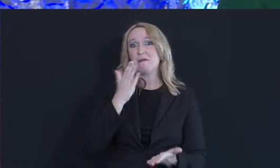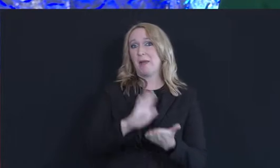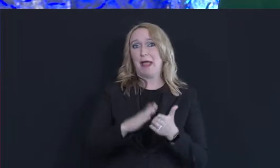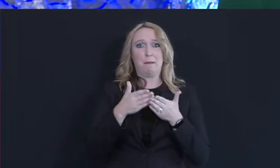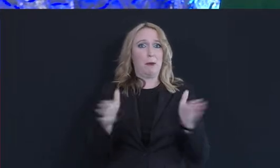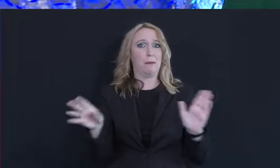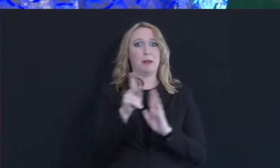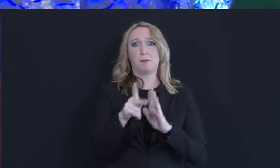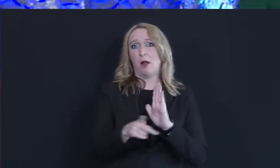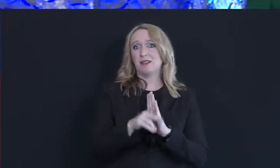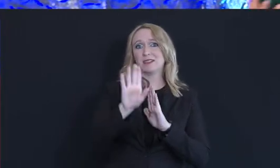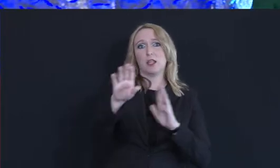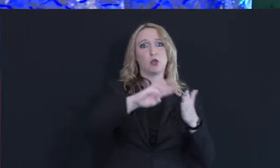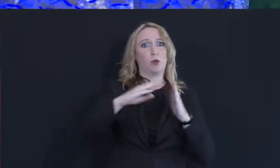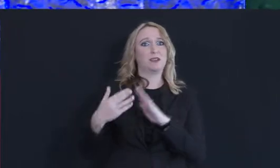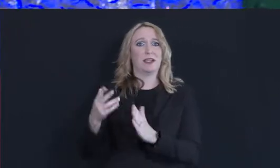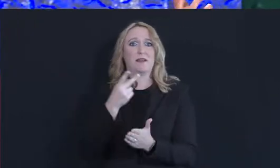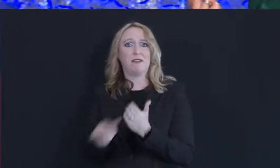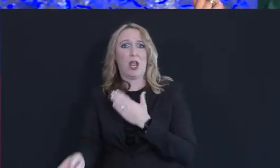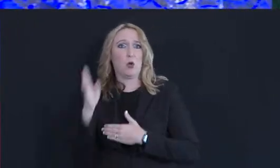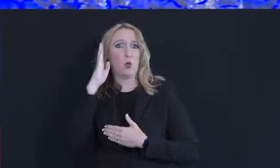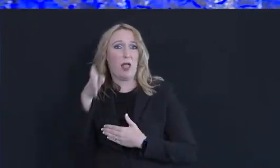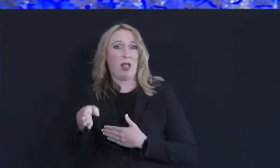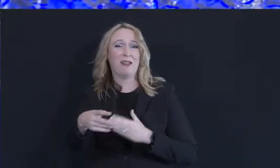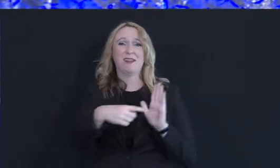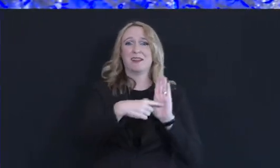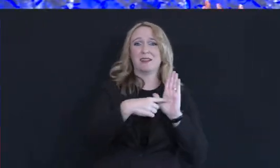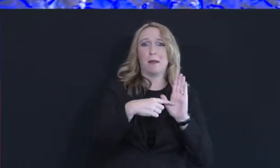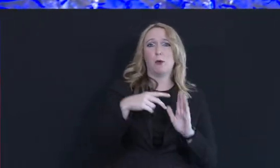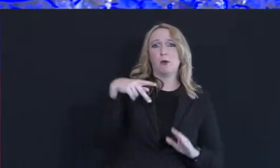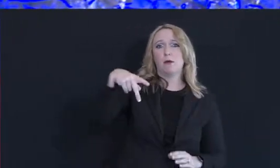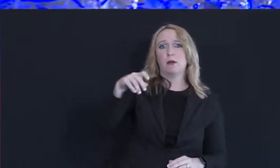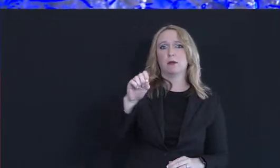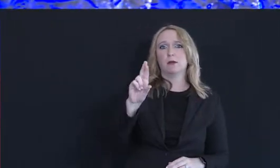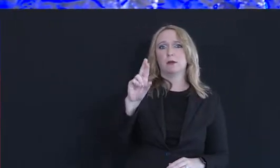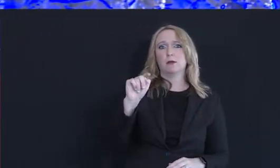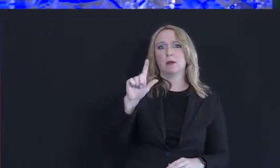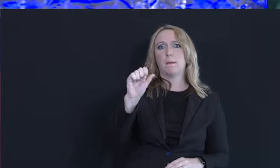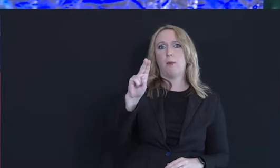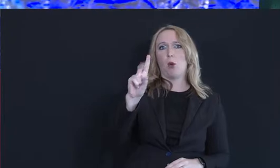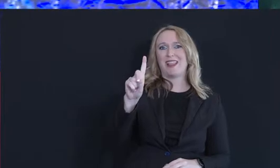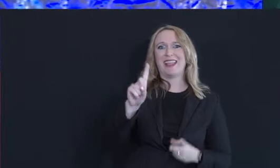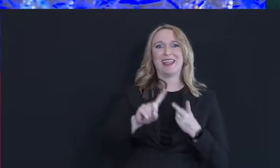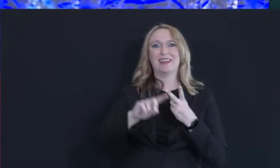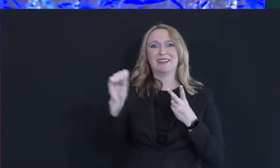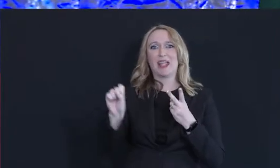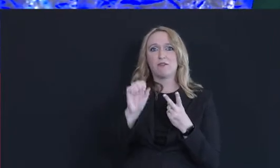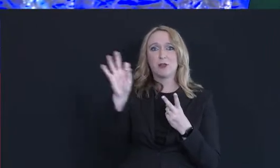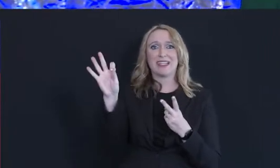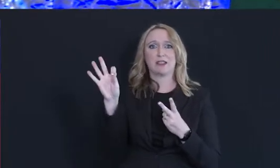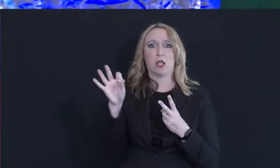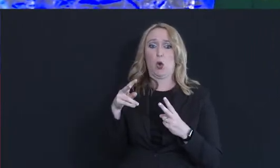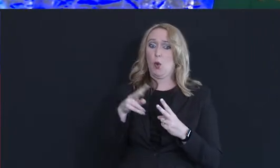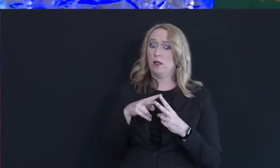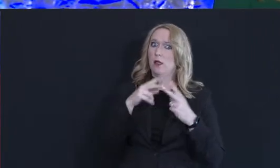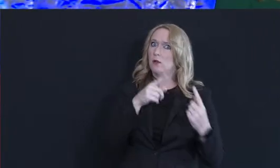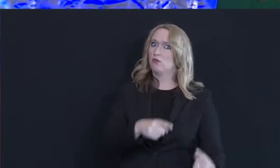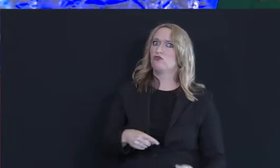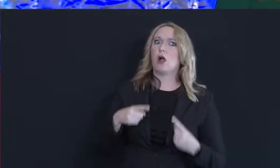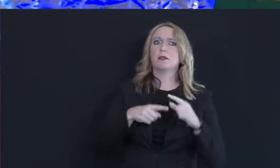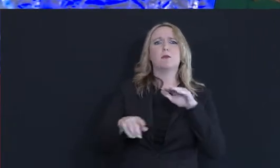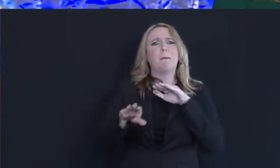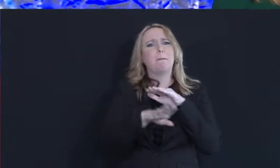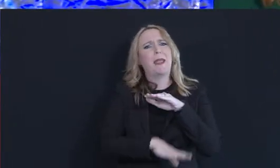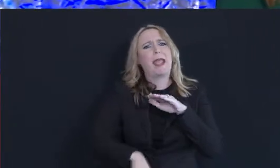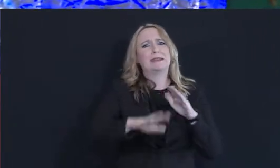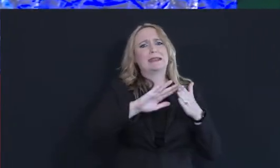many of you may have traveled to cities like Portland OR San Francisco that are truly struggling right now with basic city services